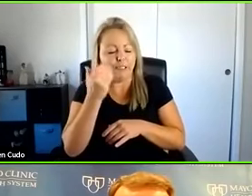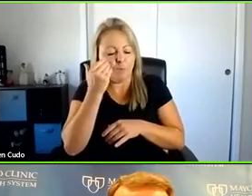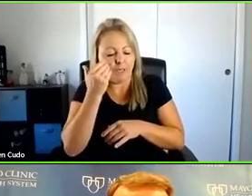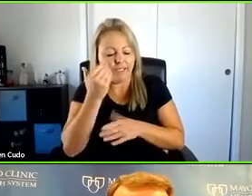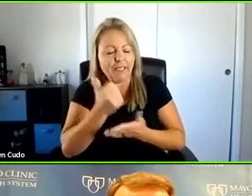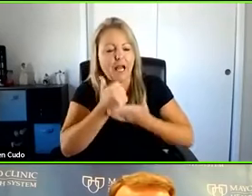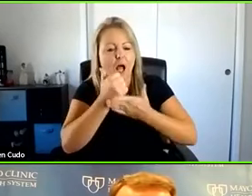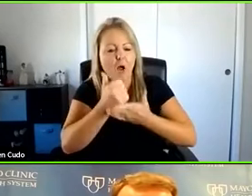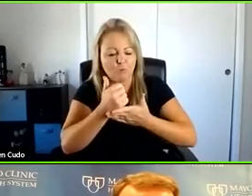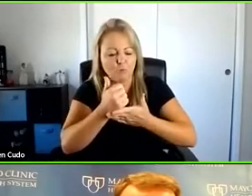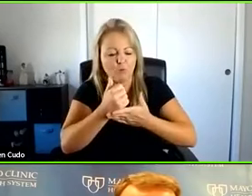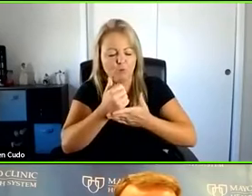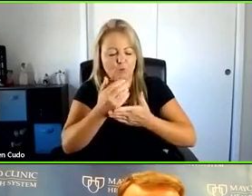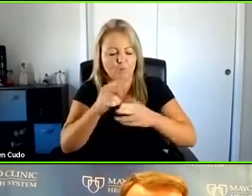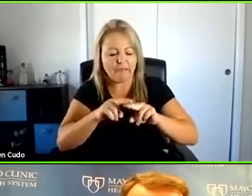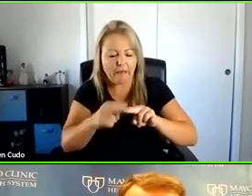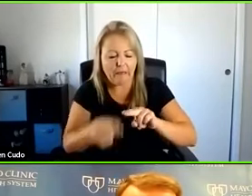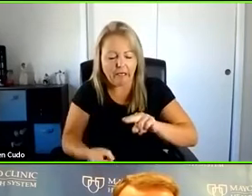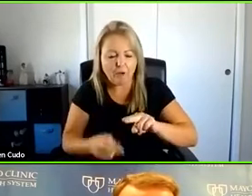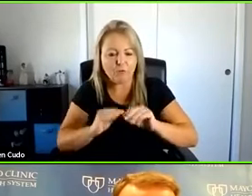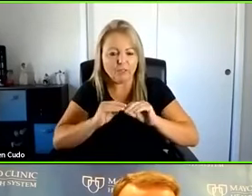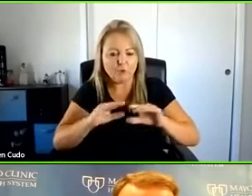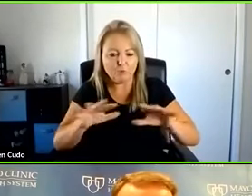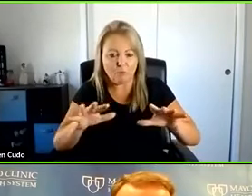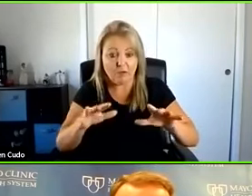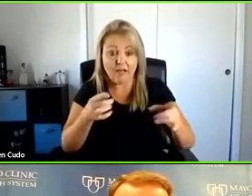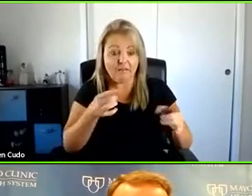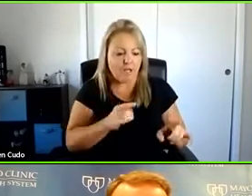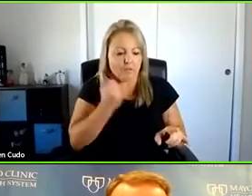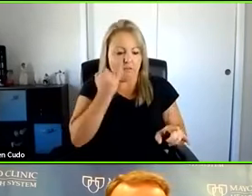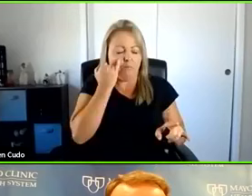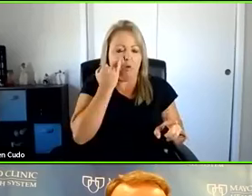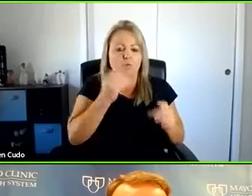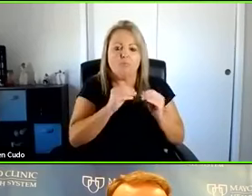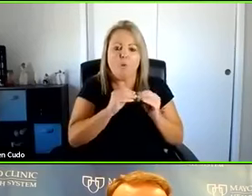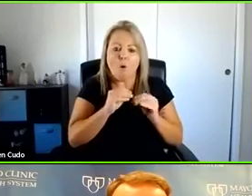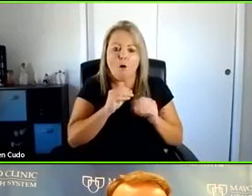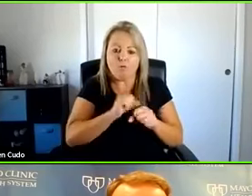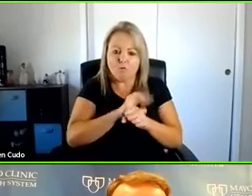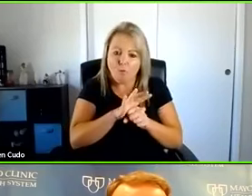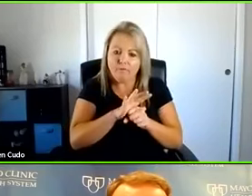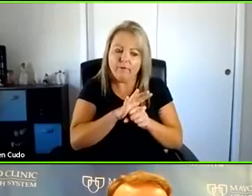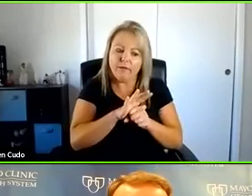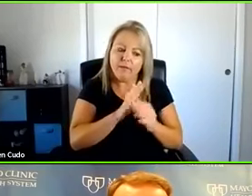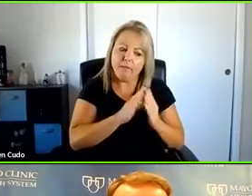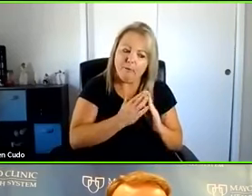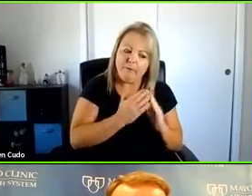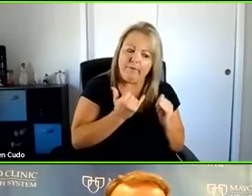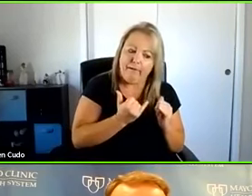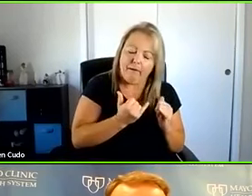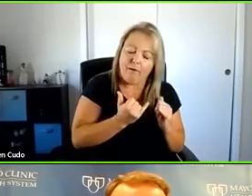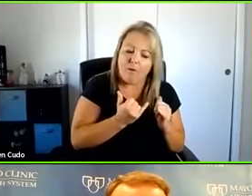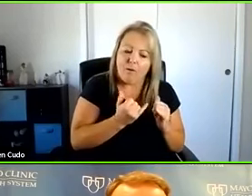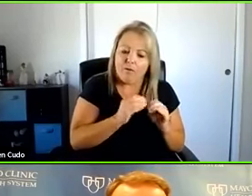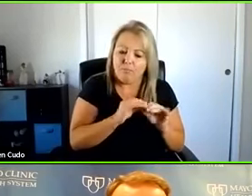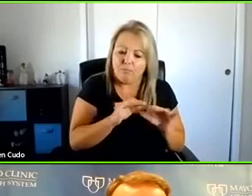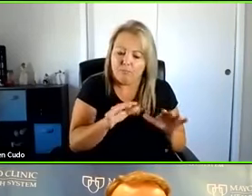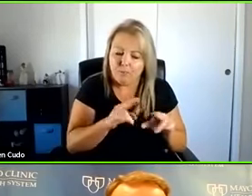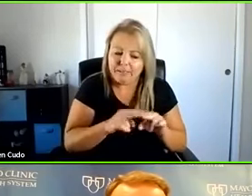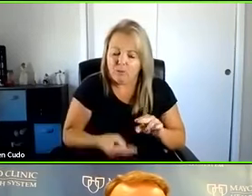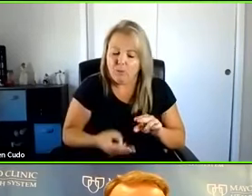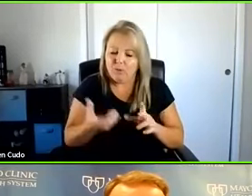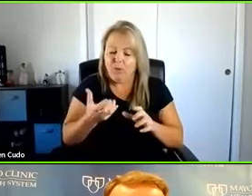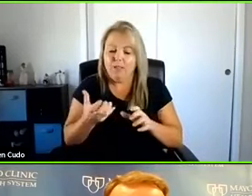spread of COVID in the event that we have more COVID in our community than we do right now. We would